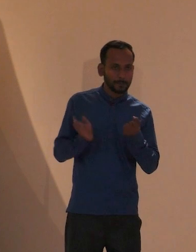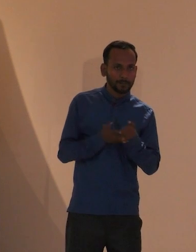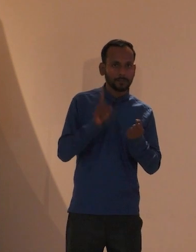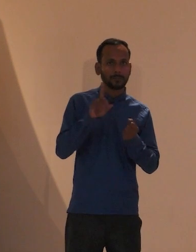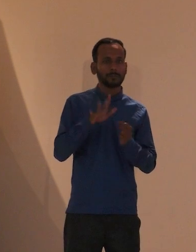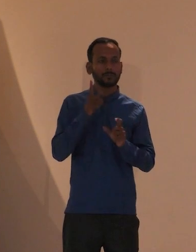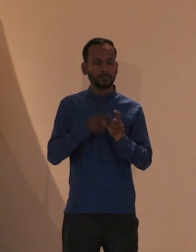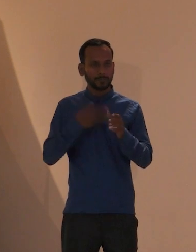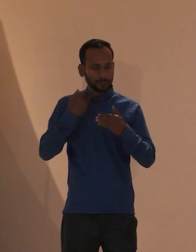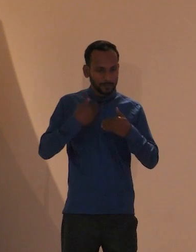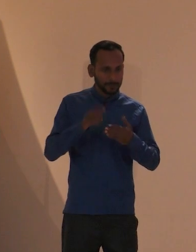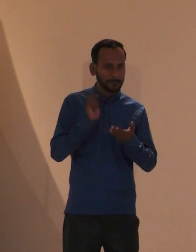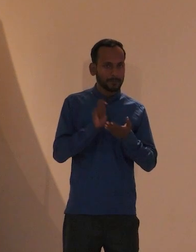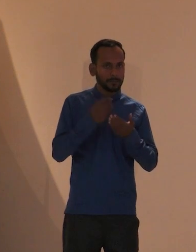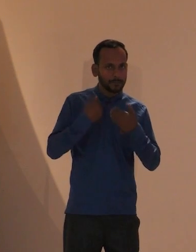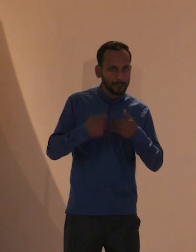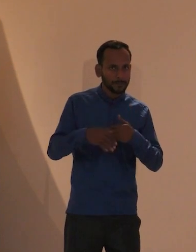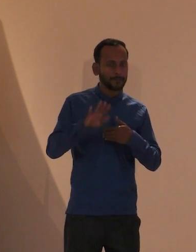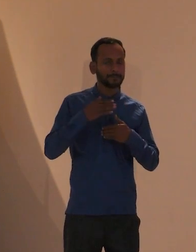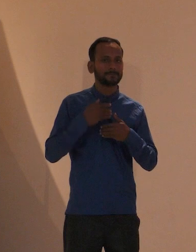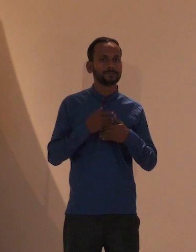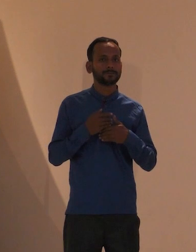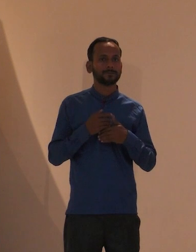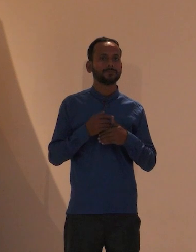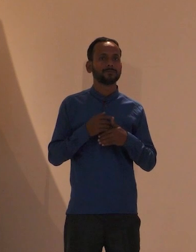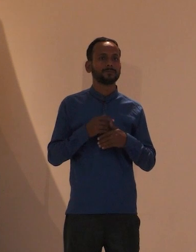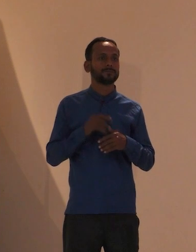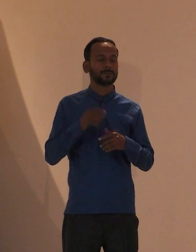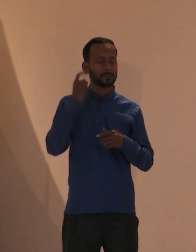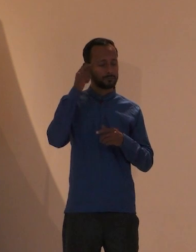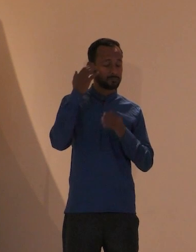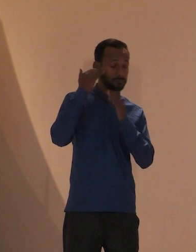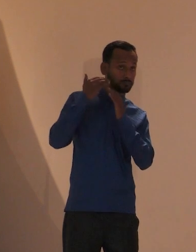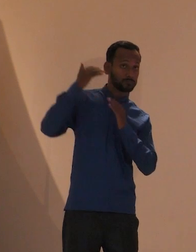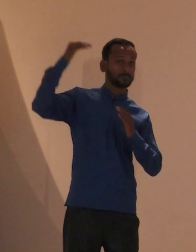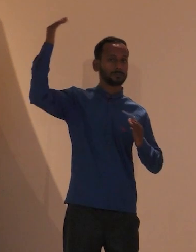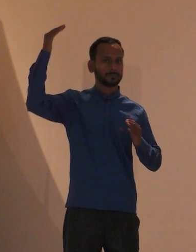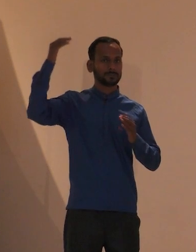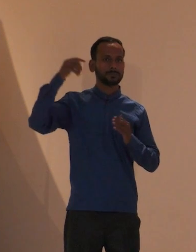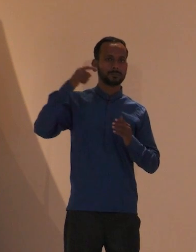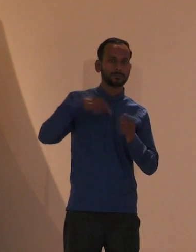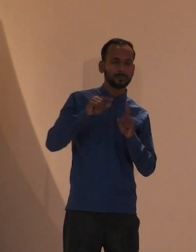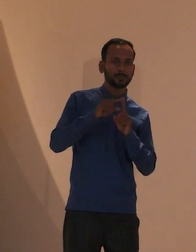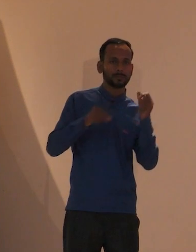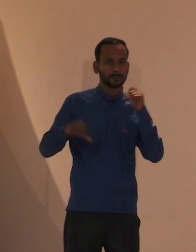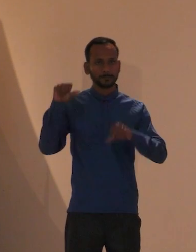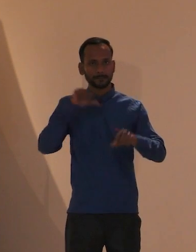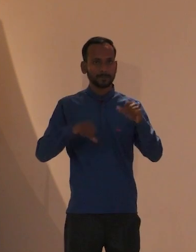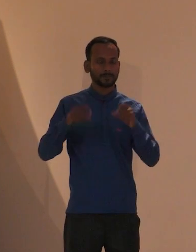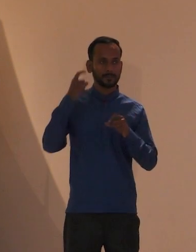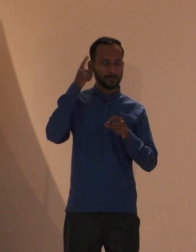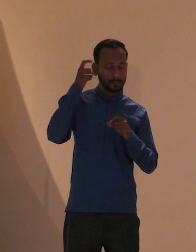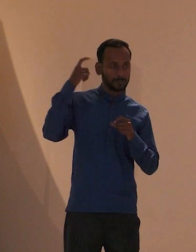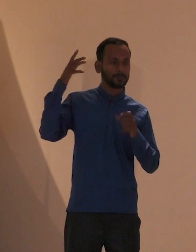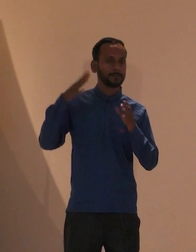that have paid off. Where do we go from here? We have bigger dreams, bigger projects that we are dreaming of, and hopefully they